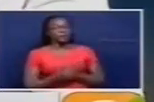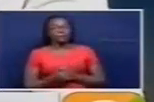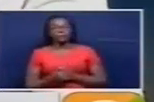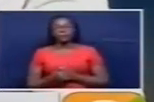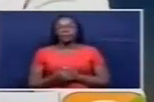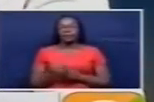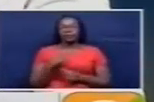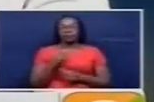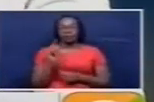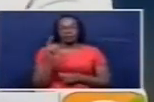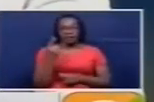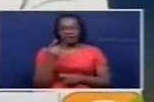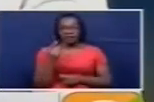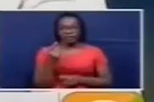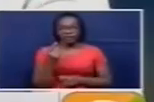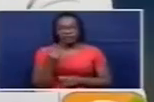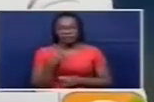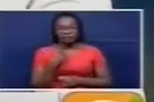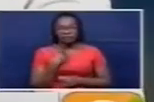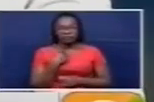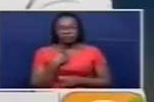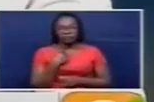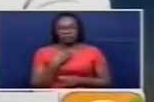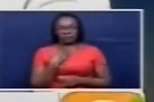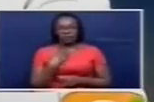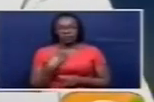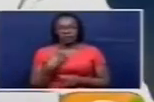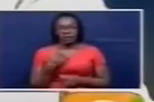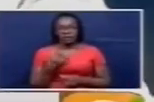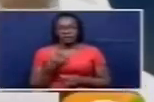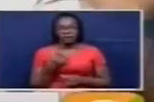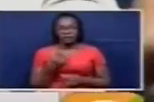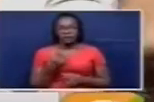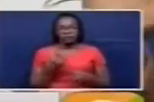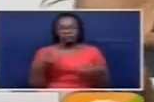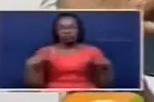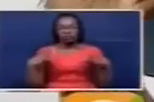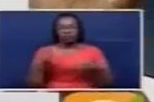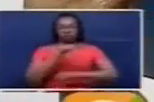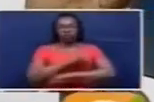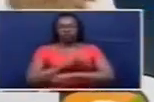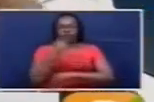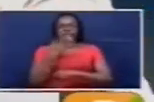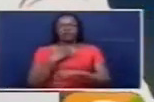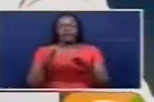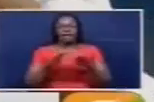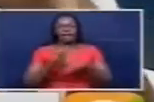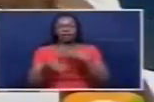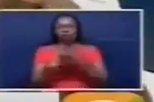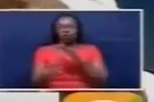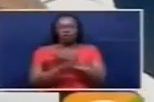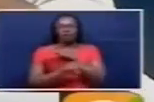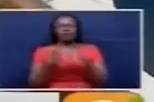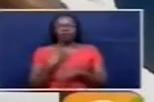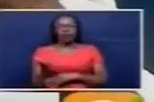education. Playground, actually school land has been grabbed in Starehe. We need to reclaim back all grabbed schools in Starehe. I want to bring education.